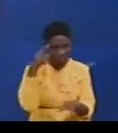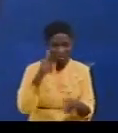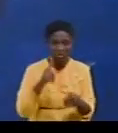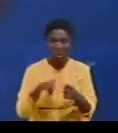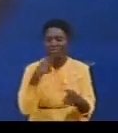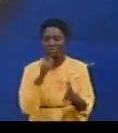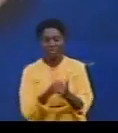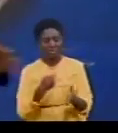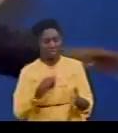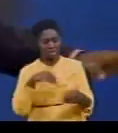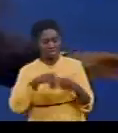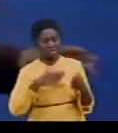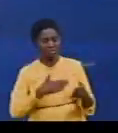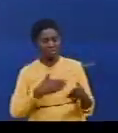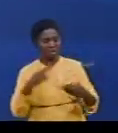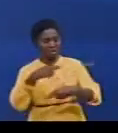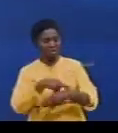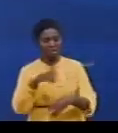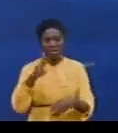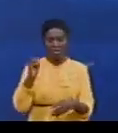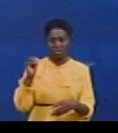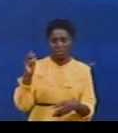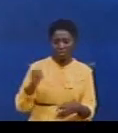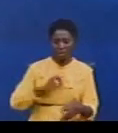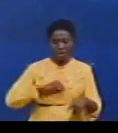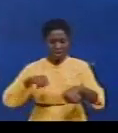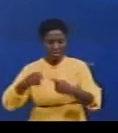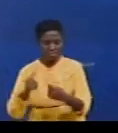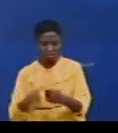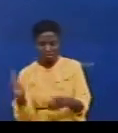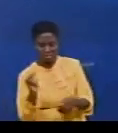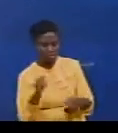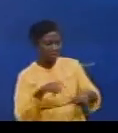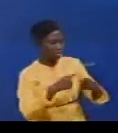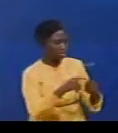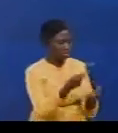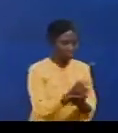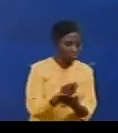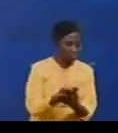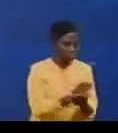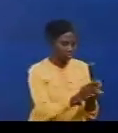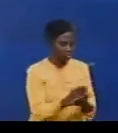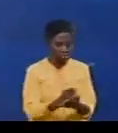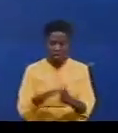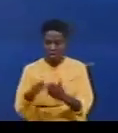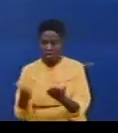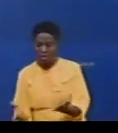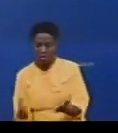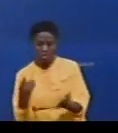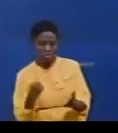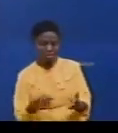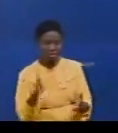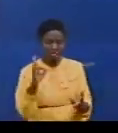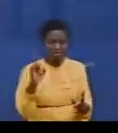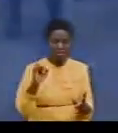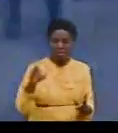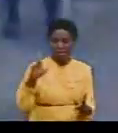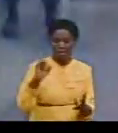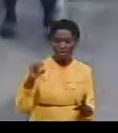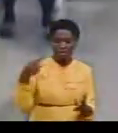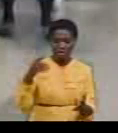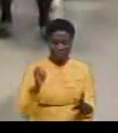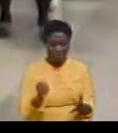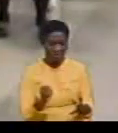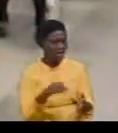there, I go to toilet, I go to kitchen, I open the fridge, I want to get something to shop. When